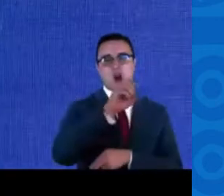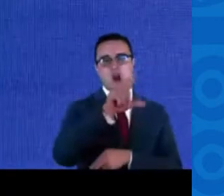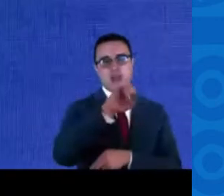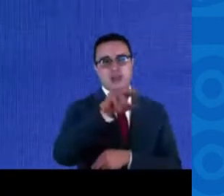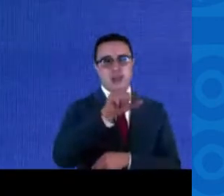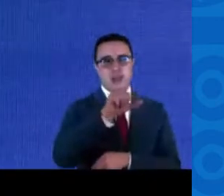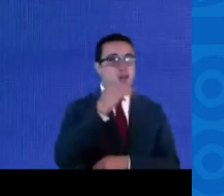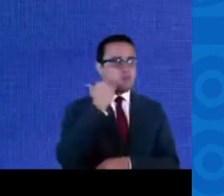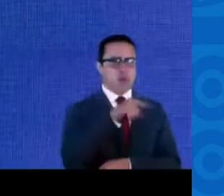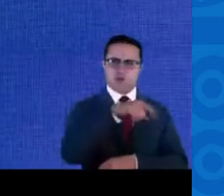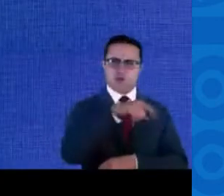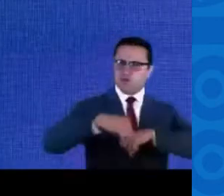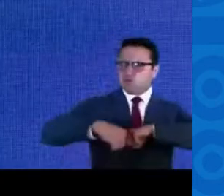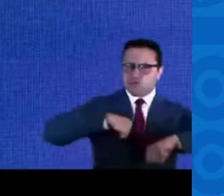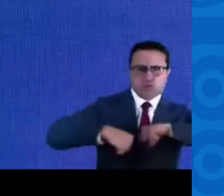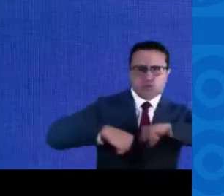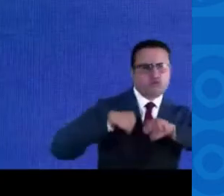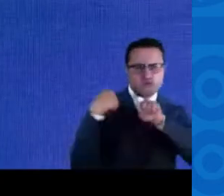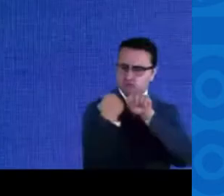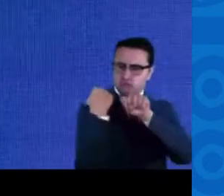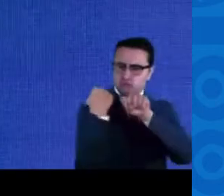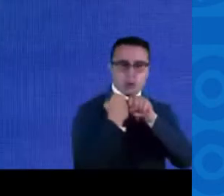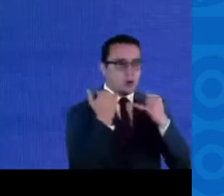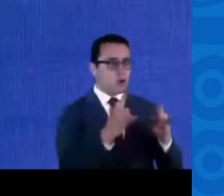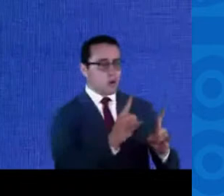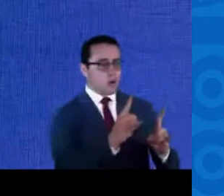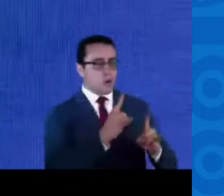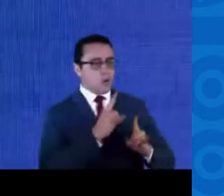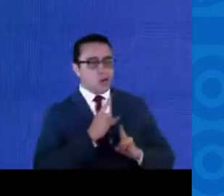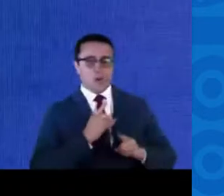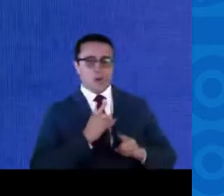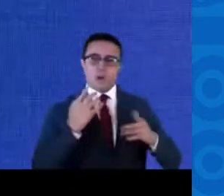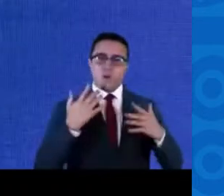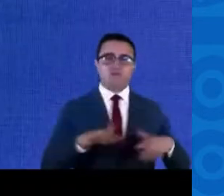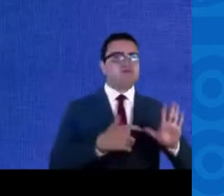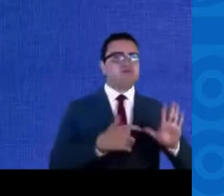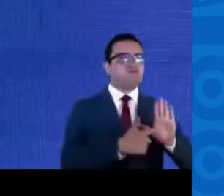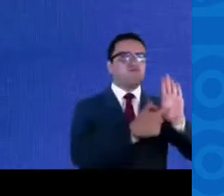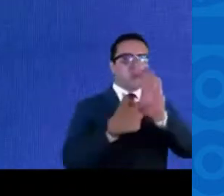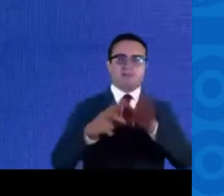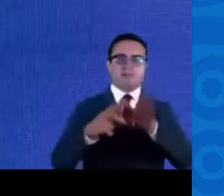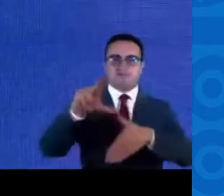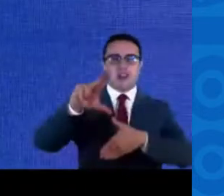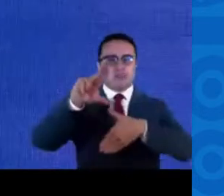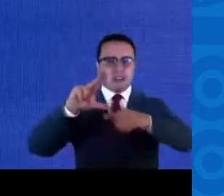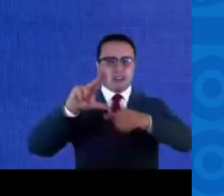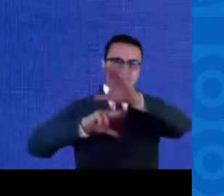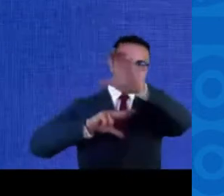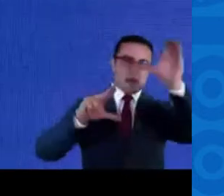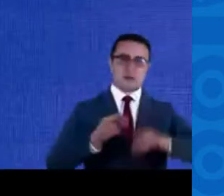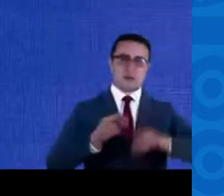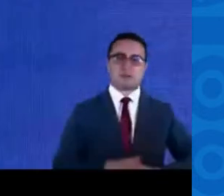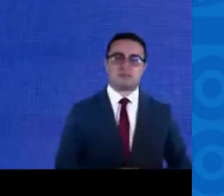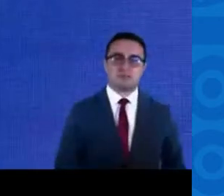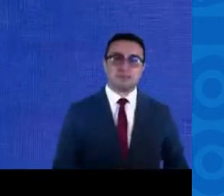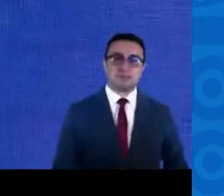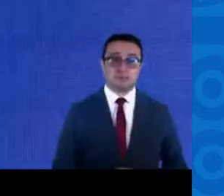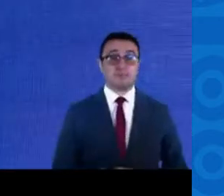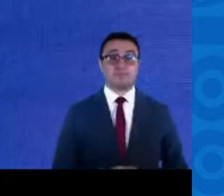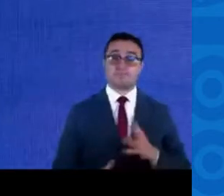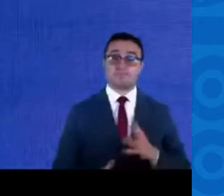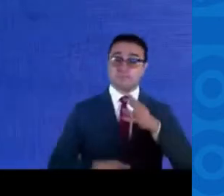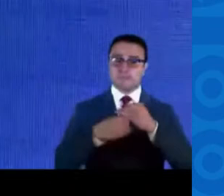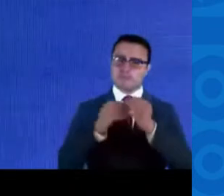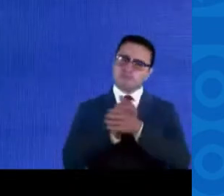Adolescence, who has been an inspiration and an engine for everything that we have been sharing with Latin America and the Caribbean.